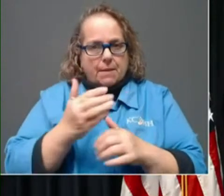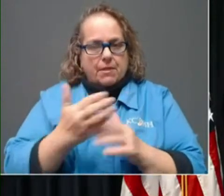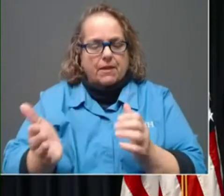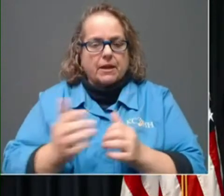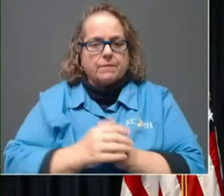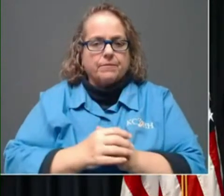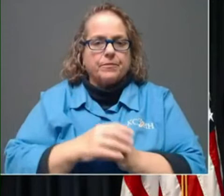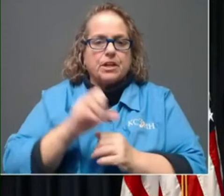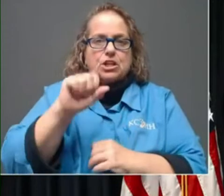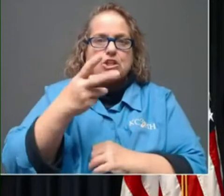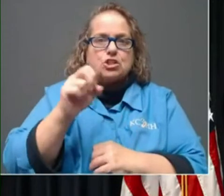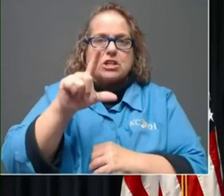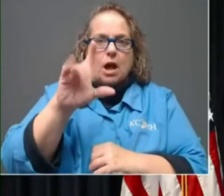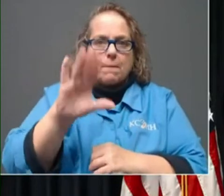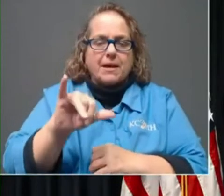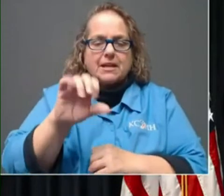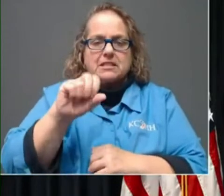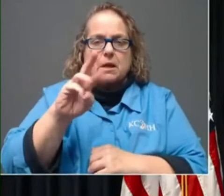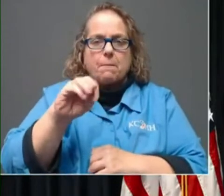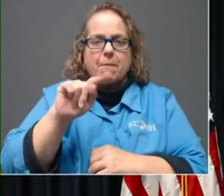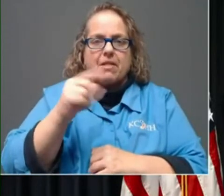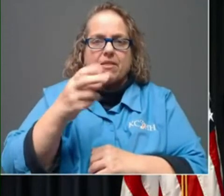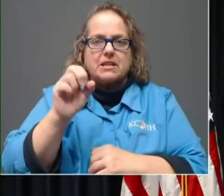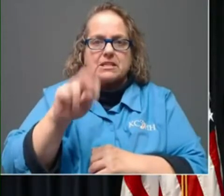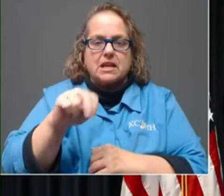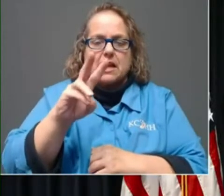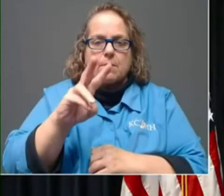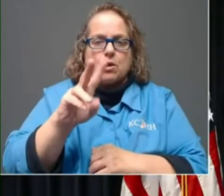from WKYT.